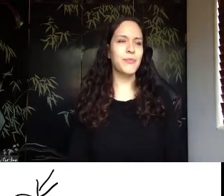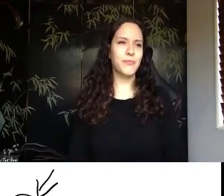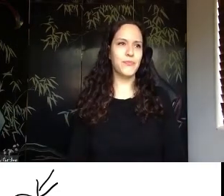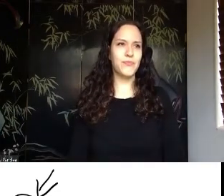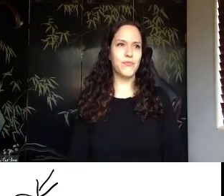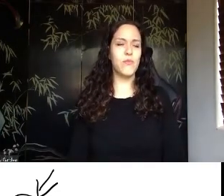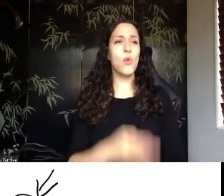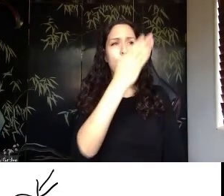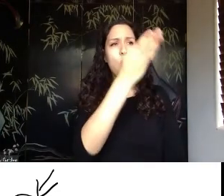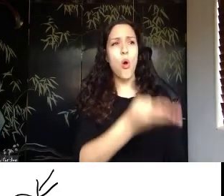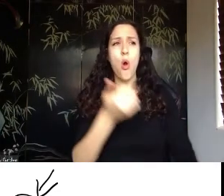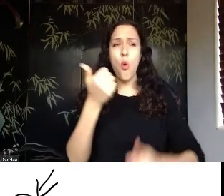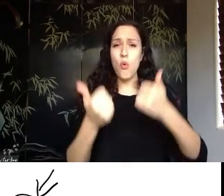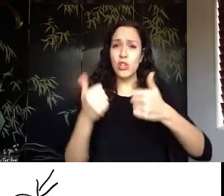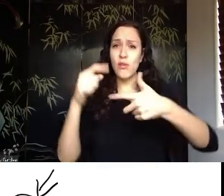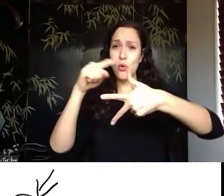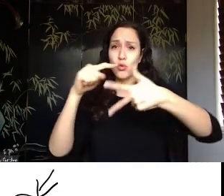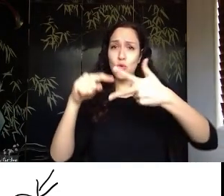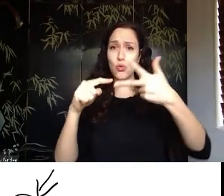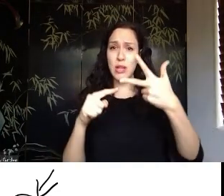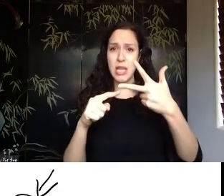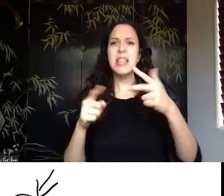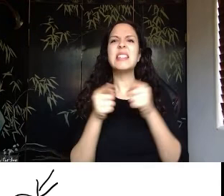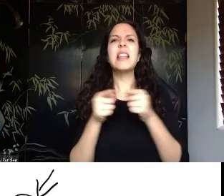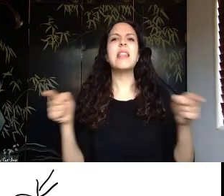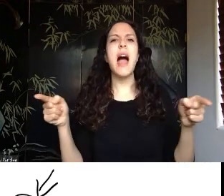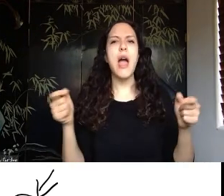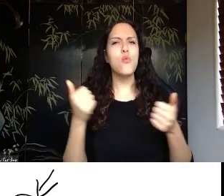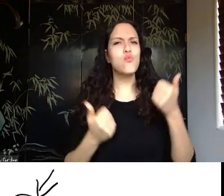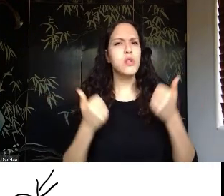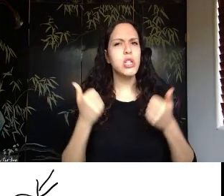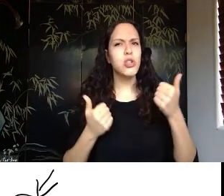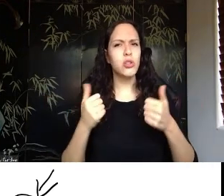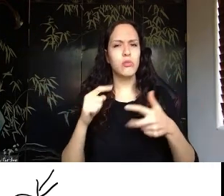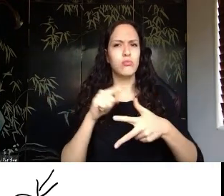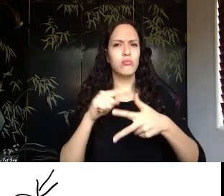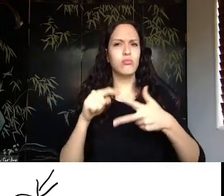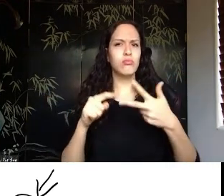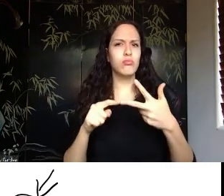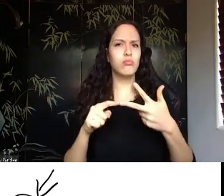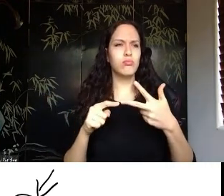There you go. Which one of those is a line?